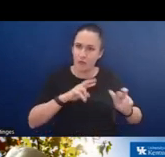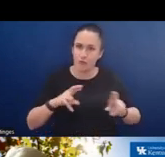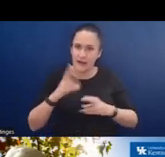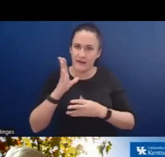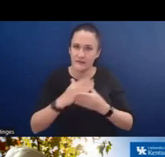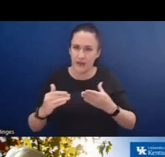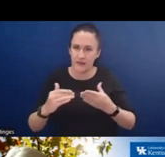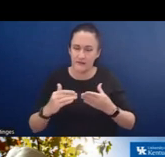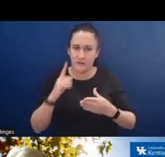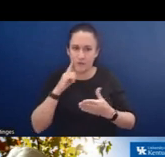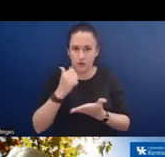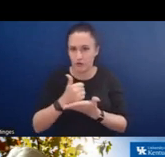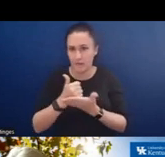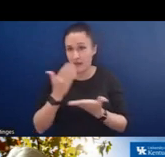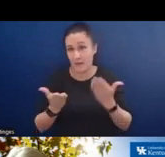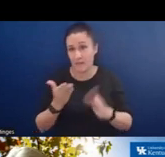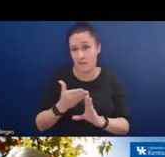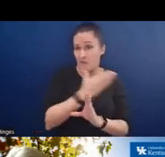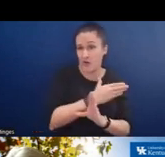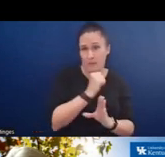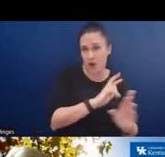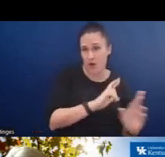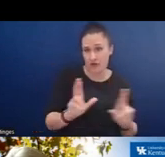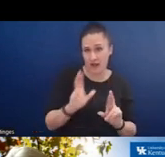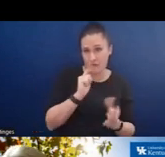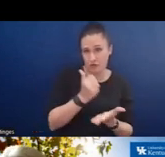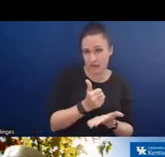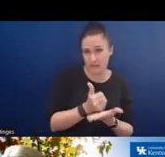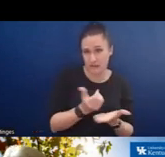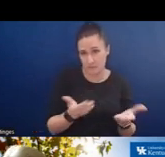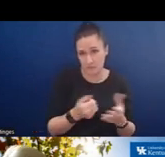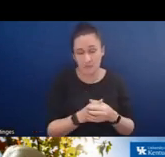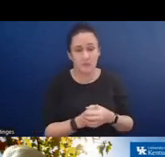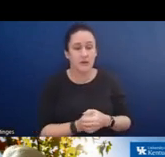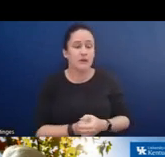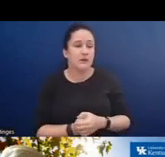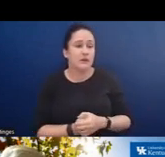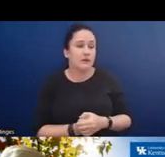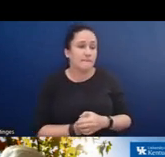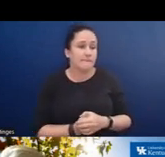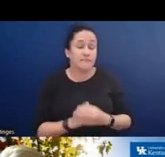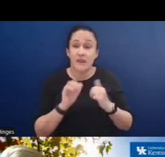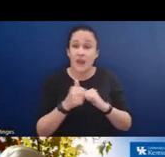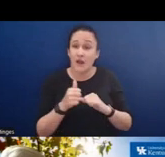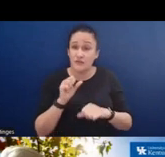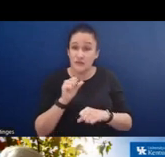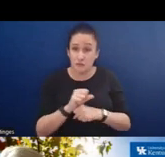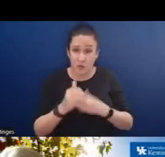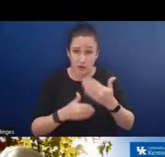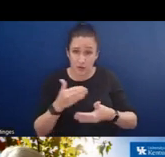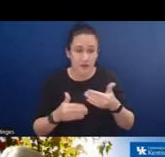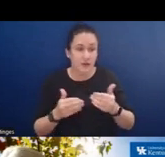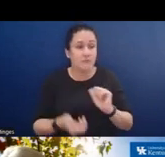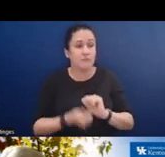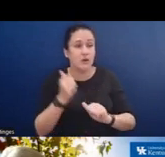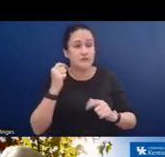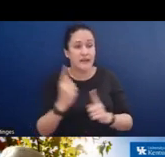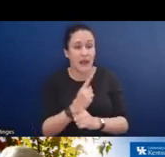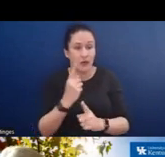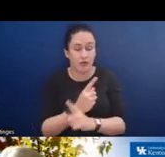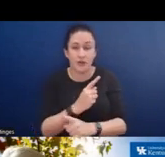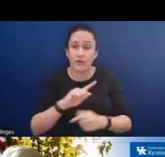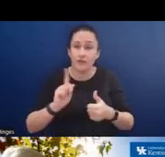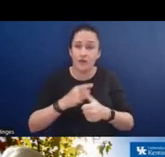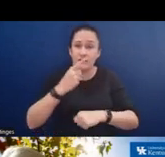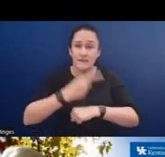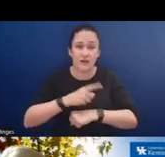ready before. And then how do they work? They're most accurate the first day you were supposed to